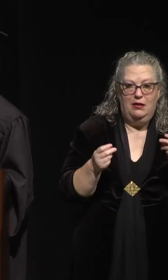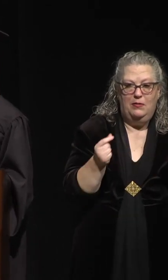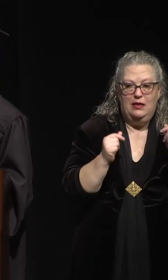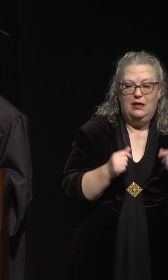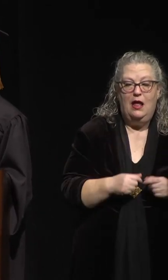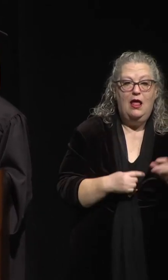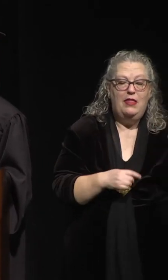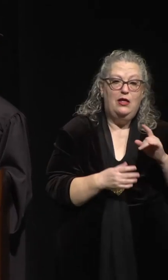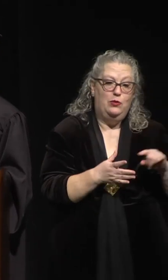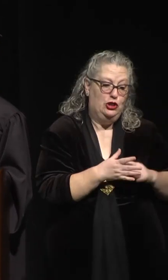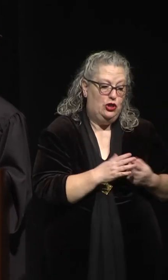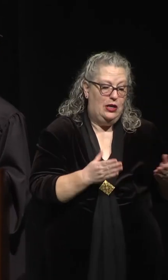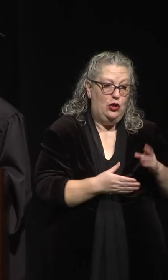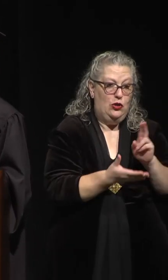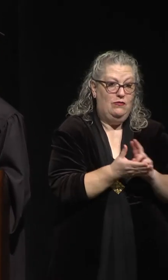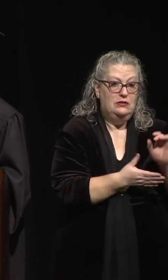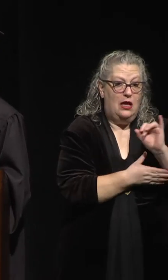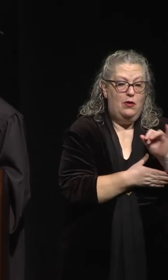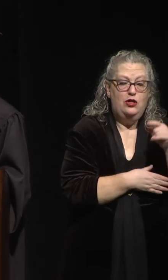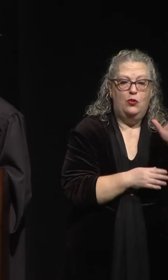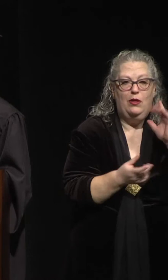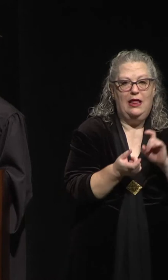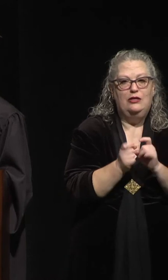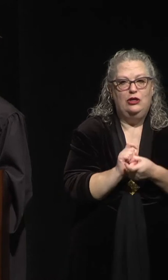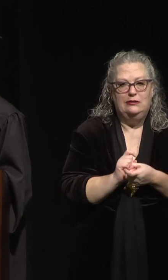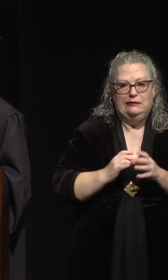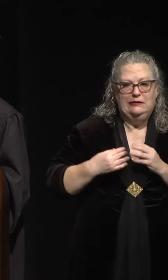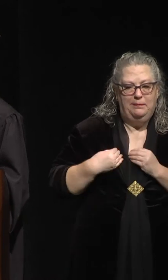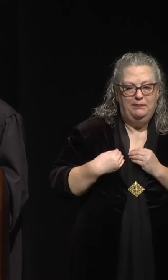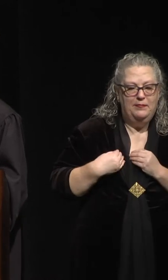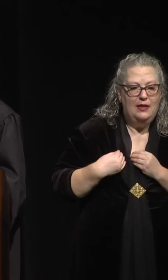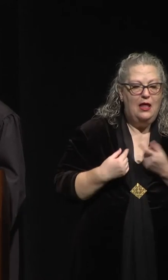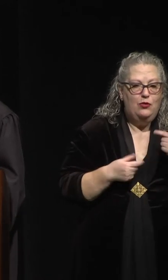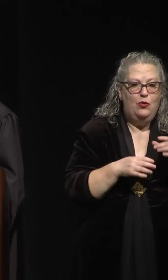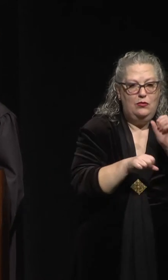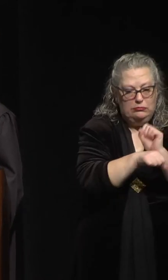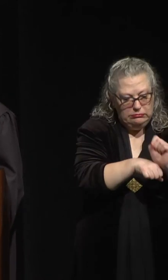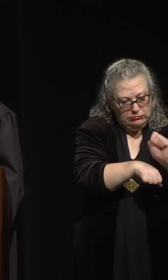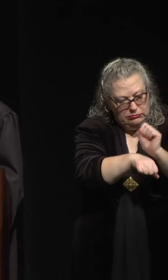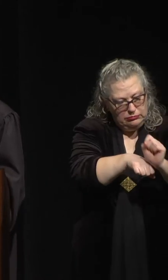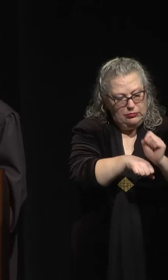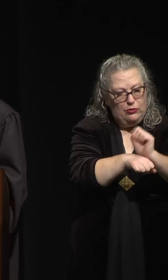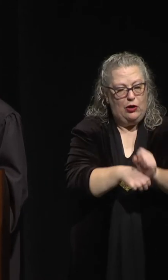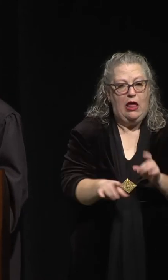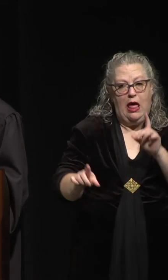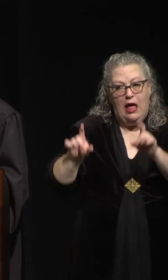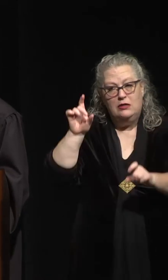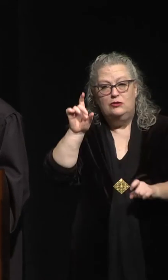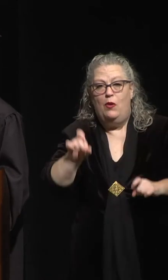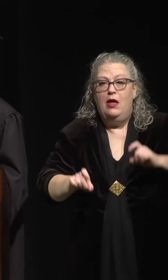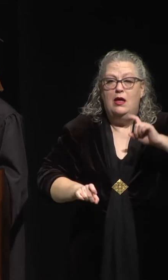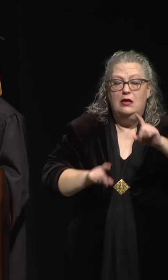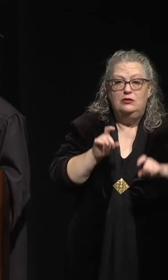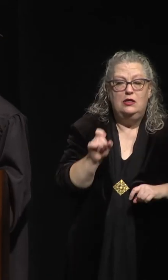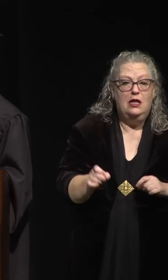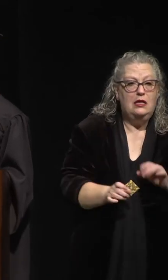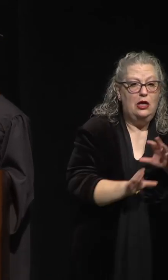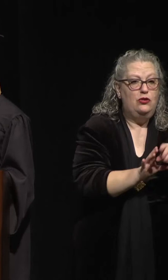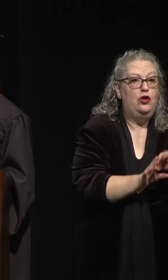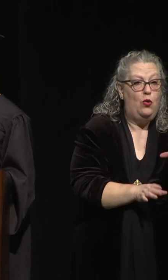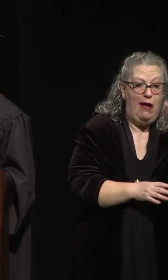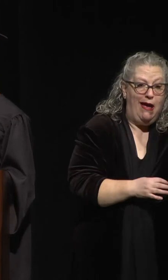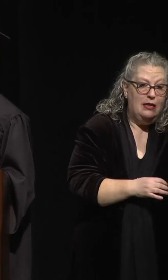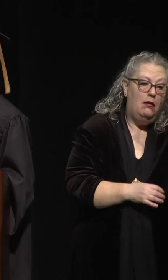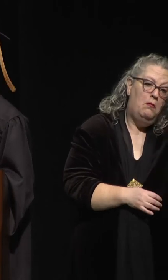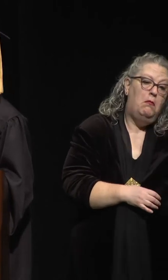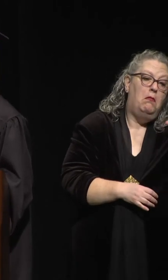did when you first started here at Iowa, you will adjust. And through diligent work, asking questions, contributing your